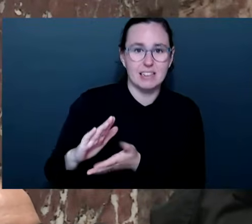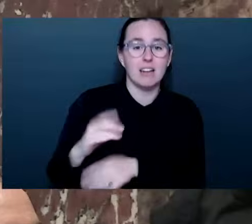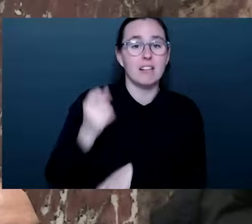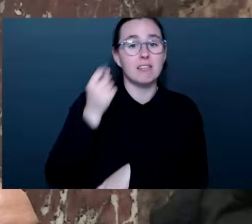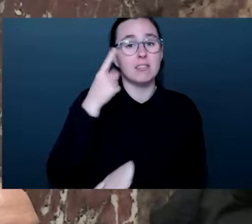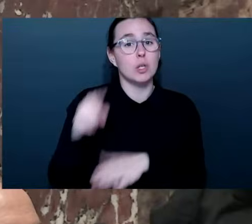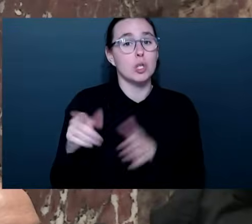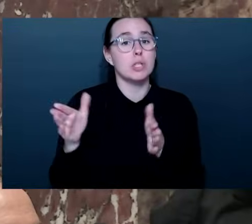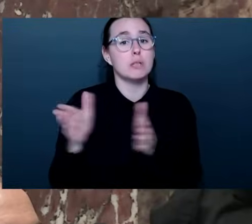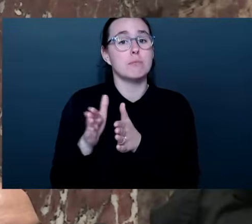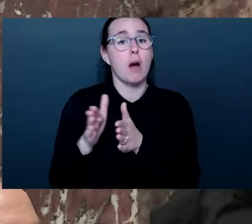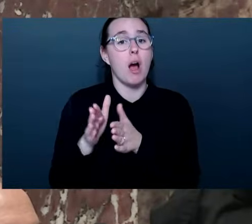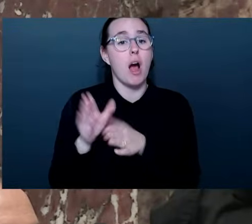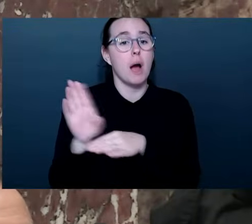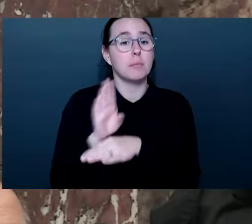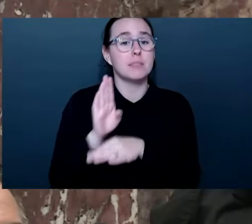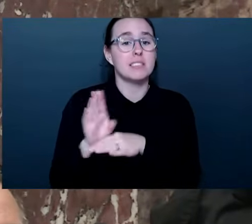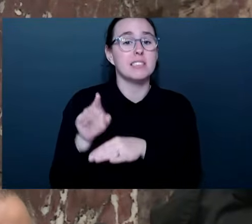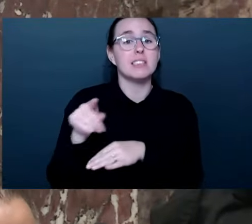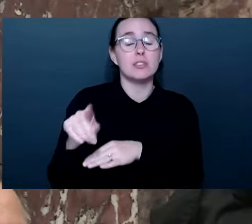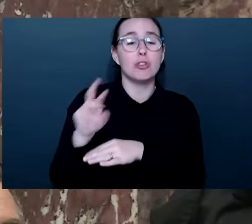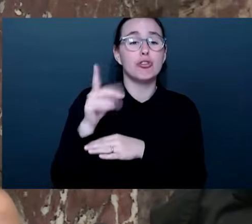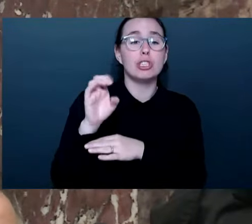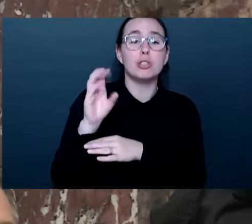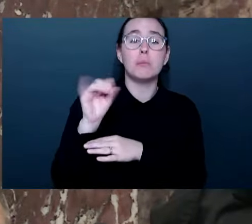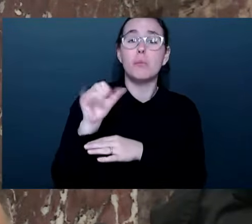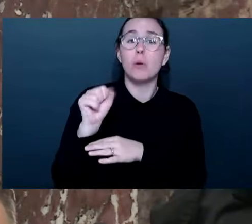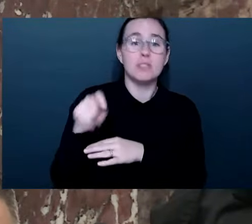end of our break? Yes or no?